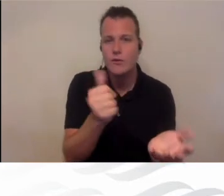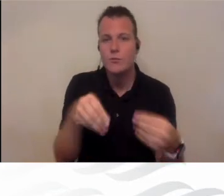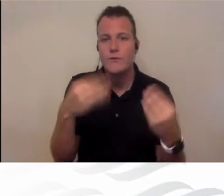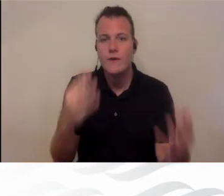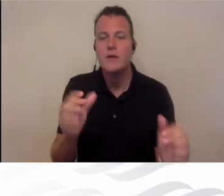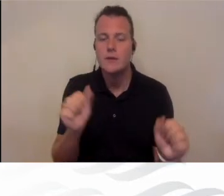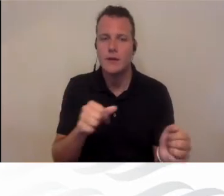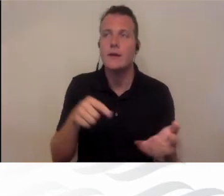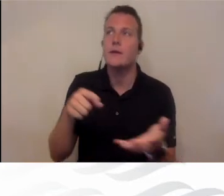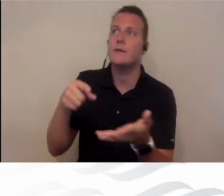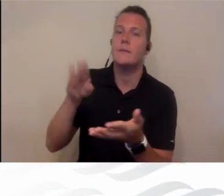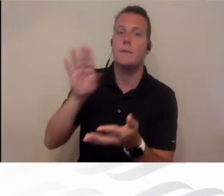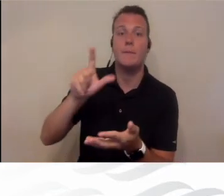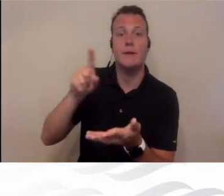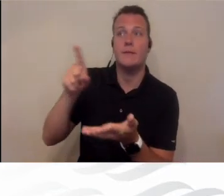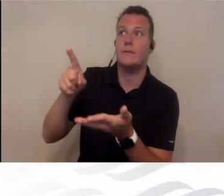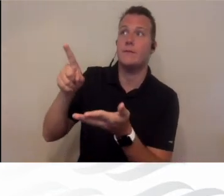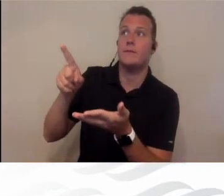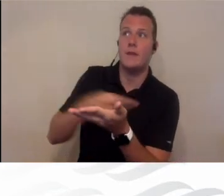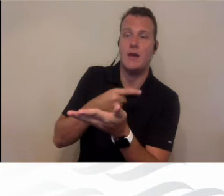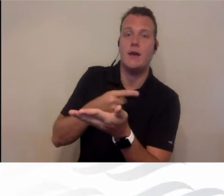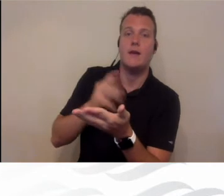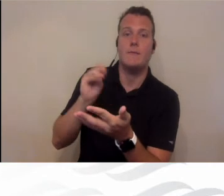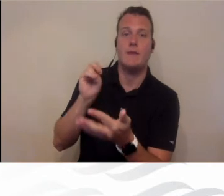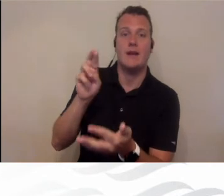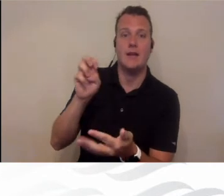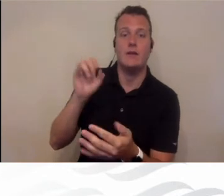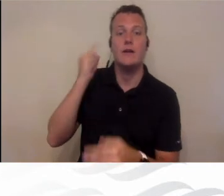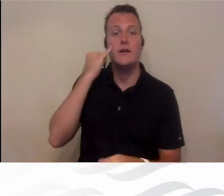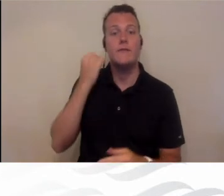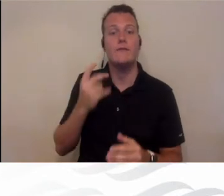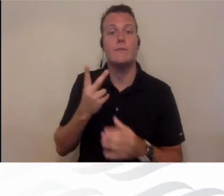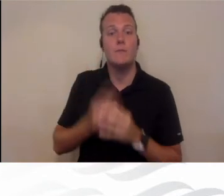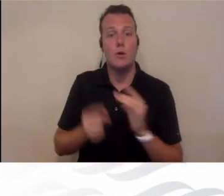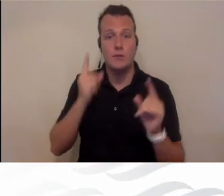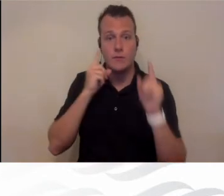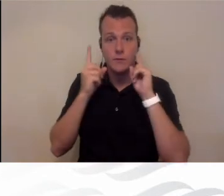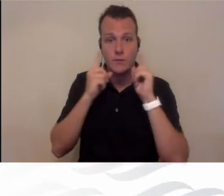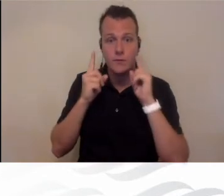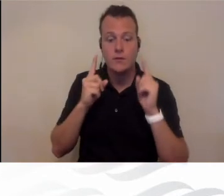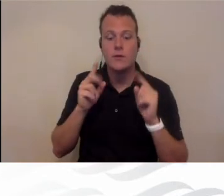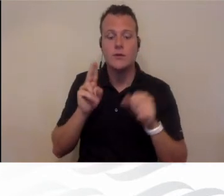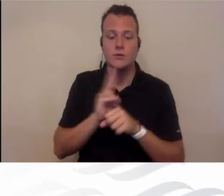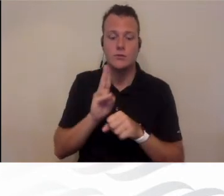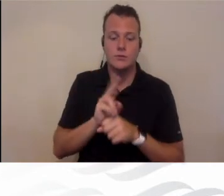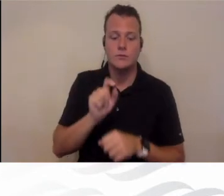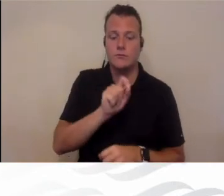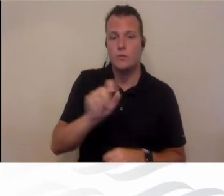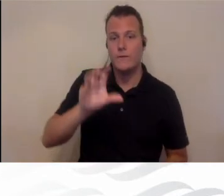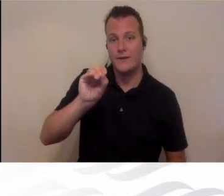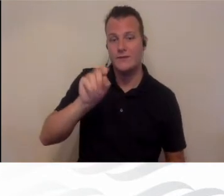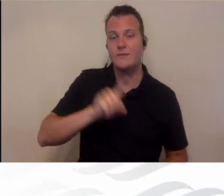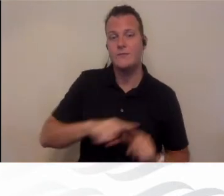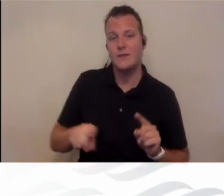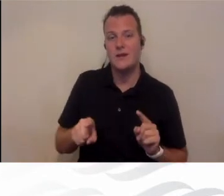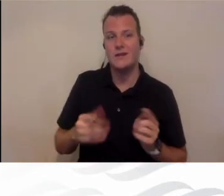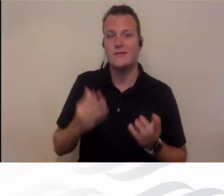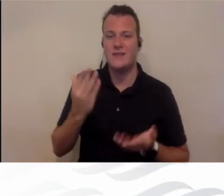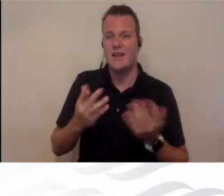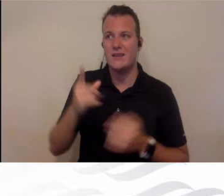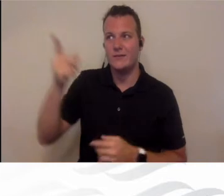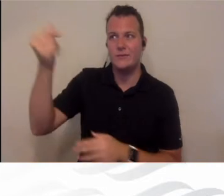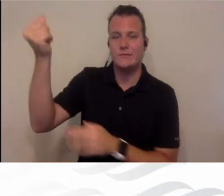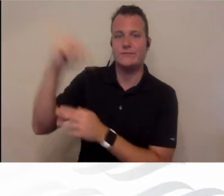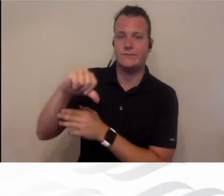pay, whereas a physician and some other providers can bill for Medicare for cerumen removal. So if you do it